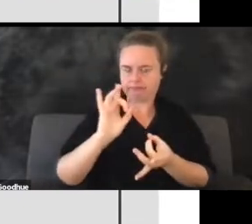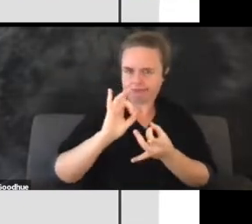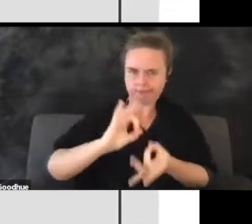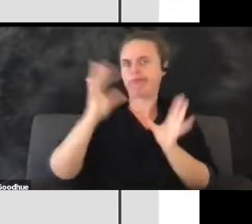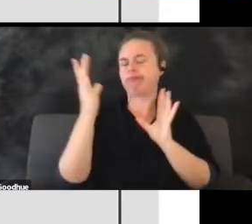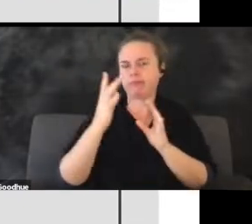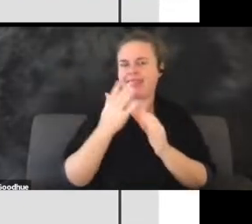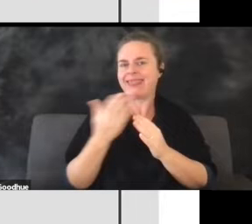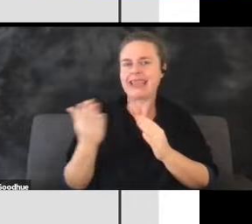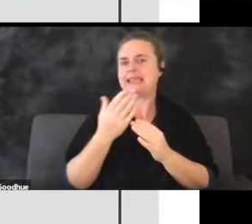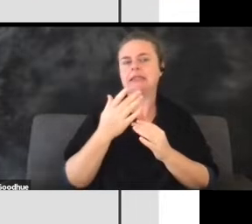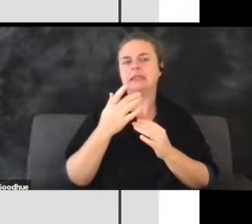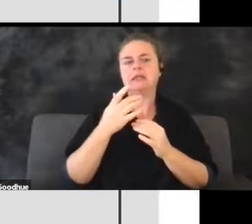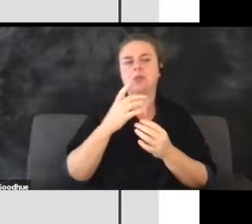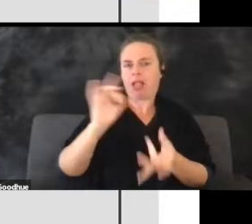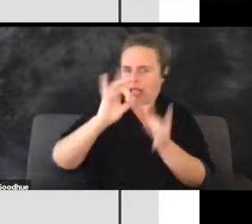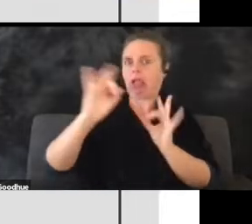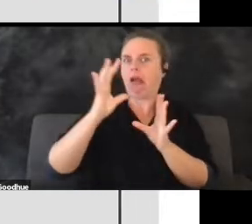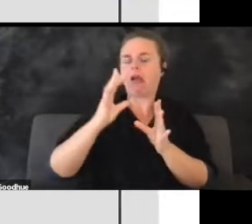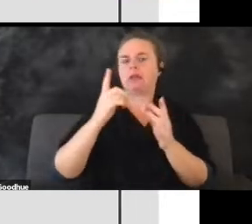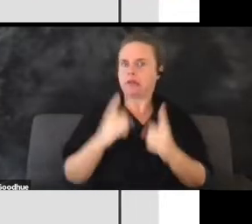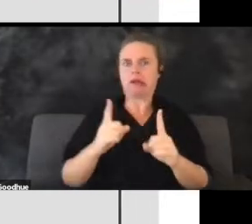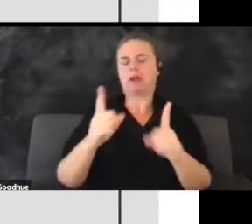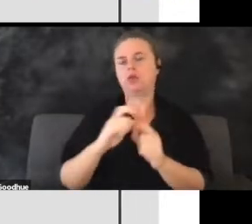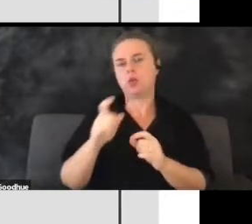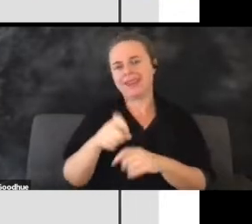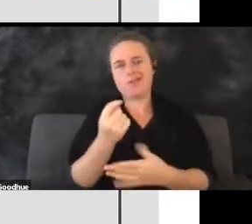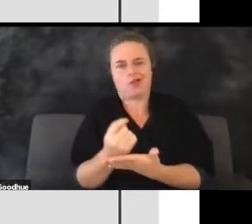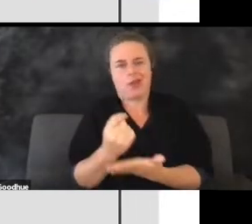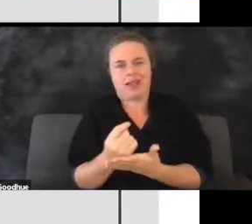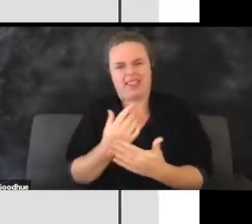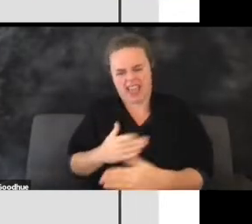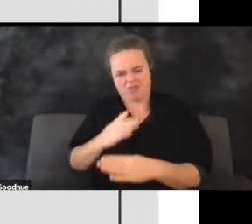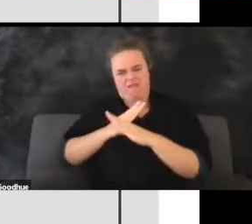going to the need of treatment in the first place. So welcome to the session.